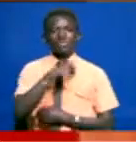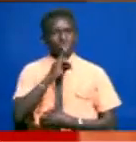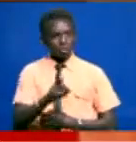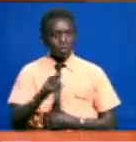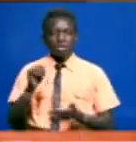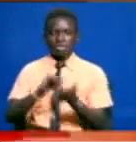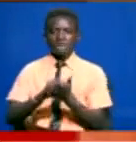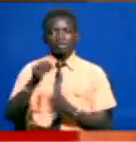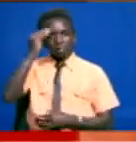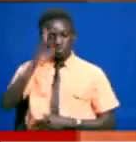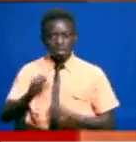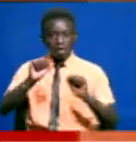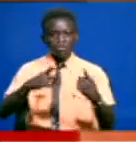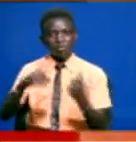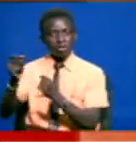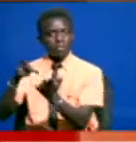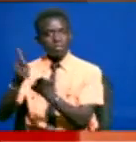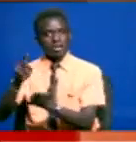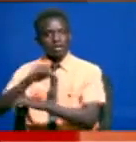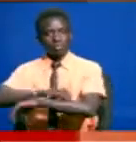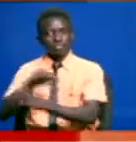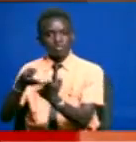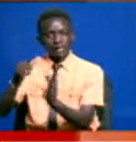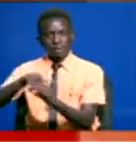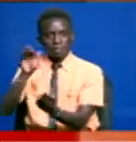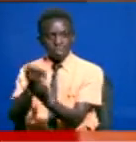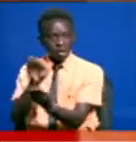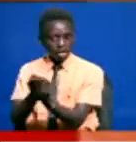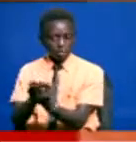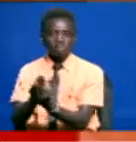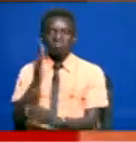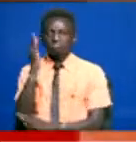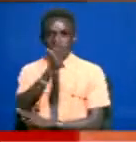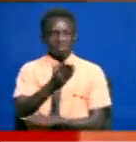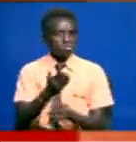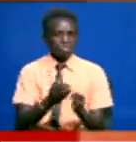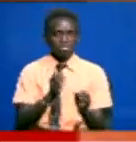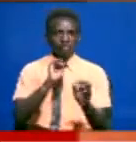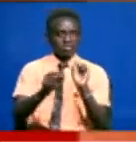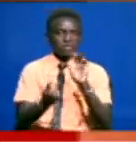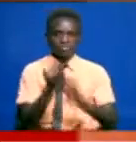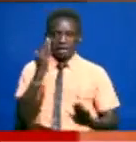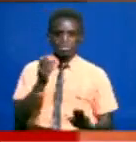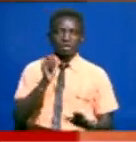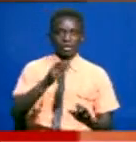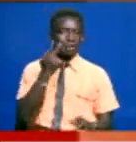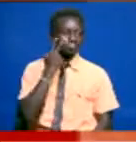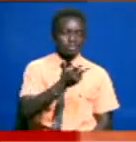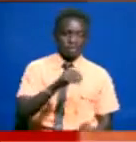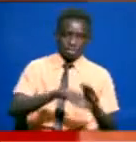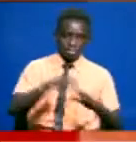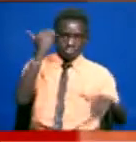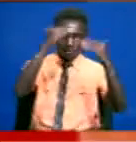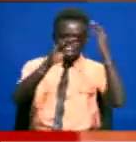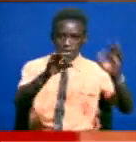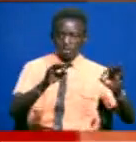pay fees in the bank straight away, it will reflect in the university's accounts and in the